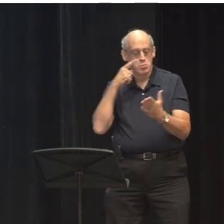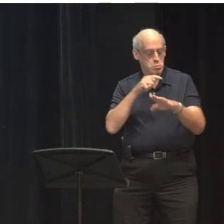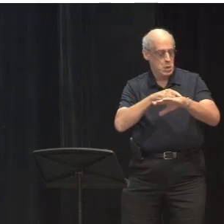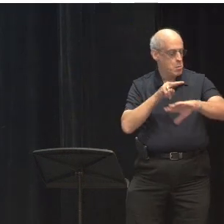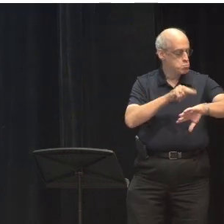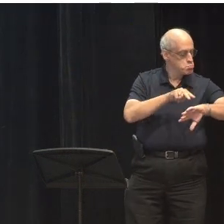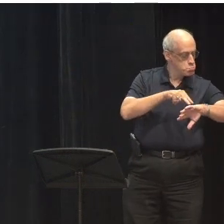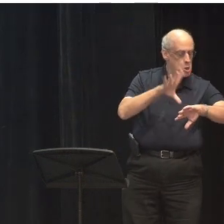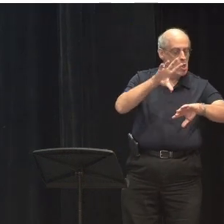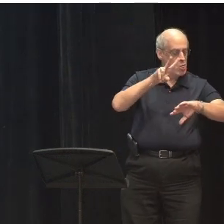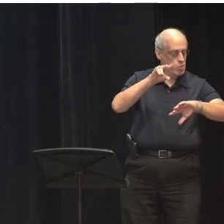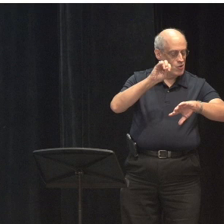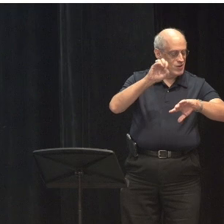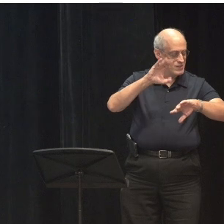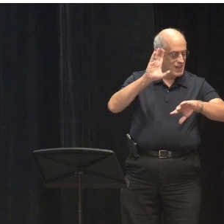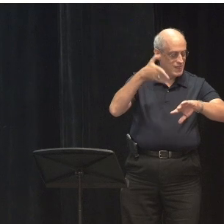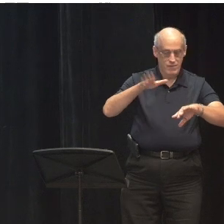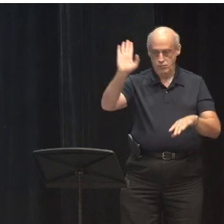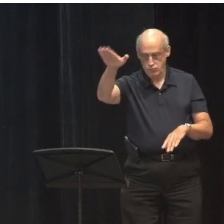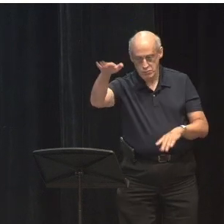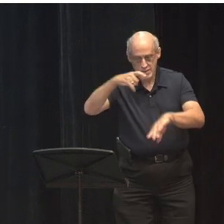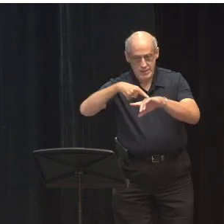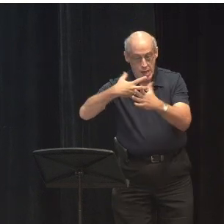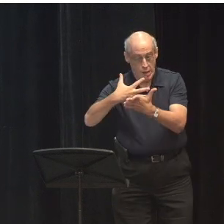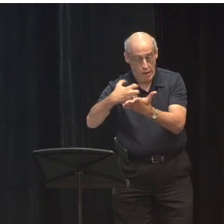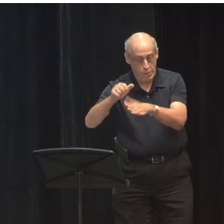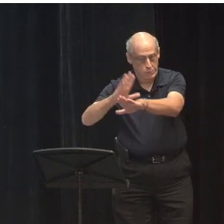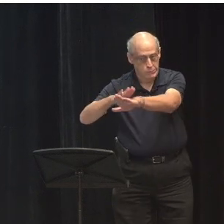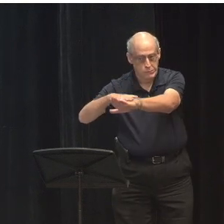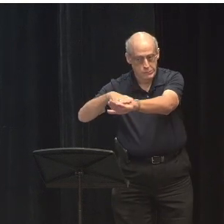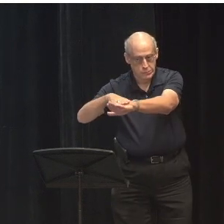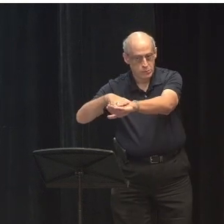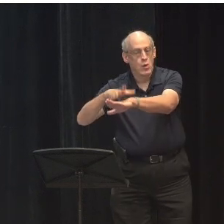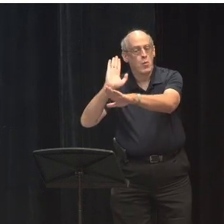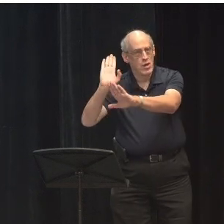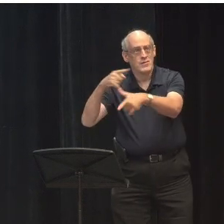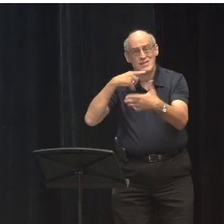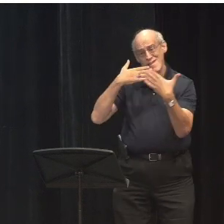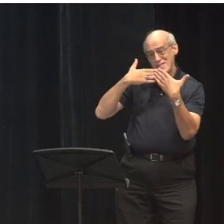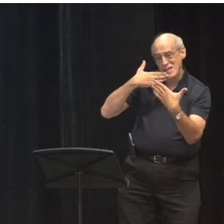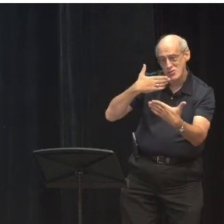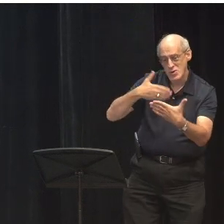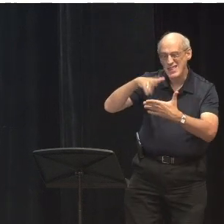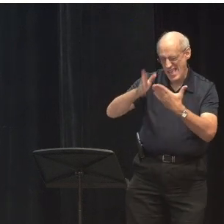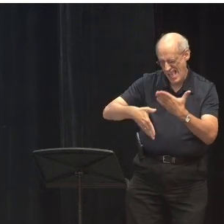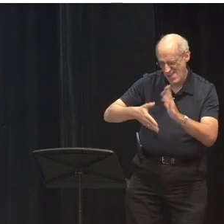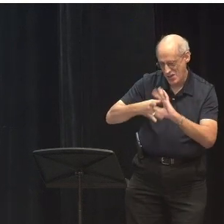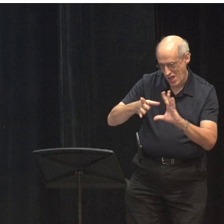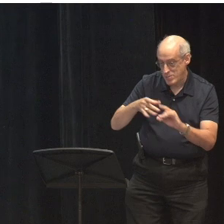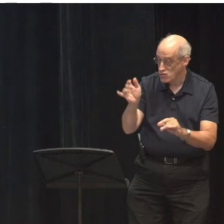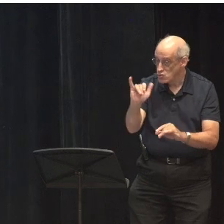seconds left in your 3-minute allocation for comment. I'll thank you for your comment at the end of